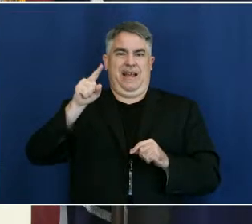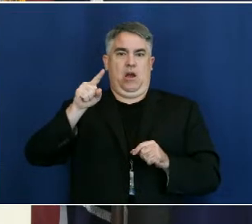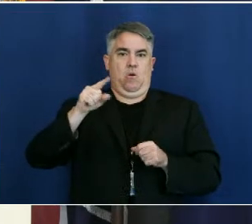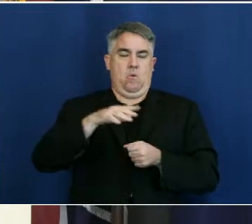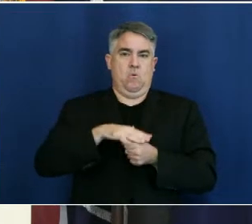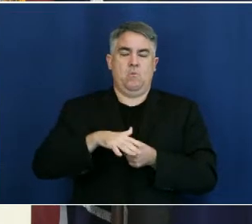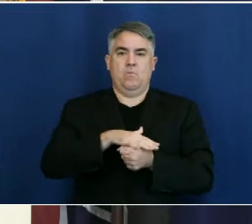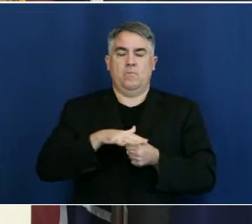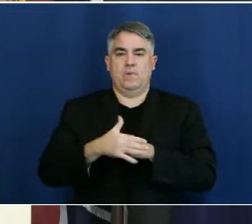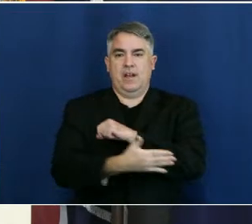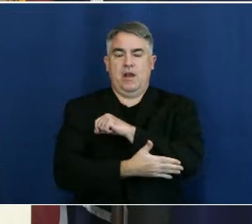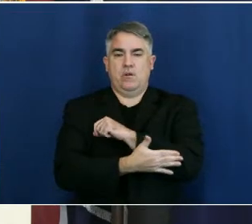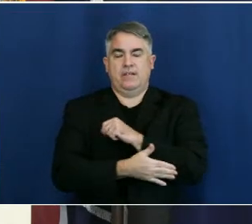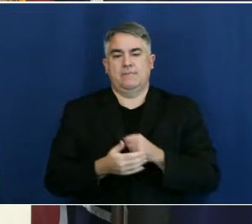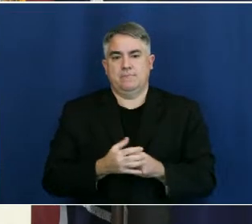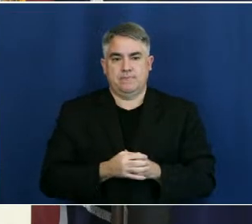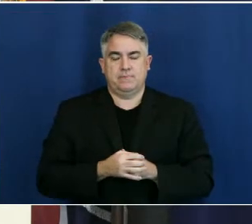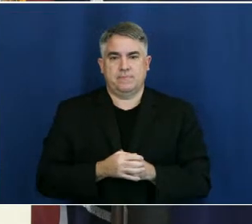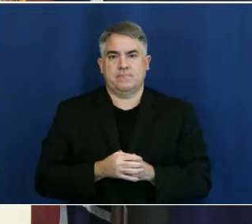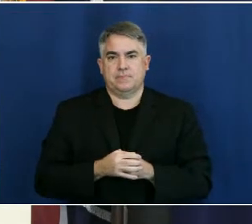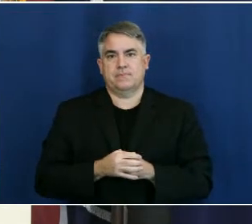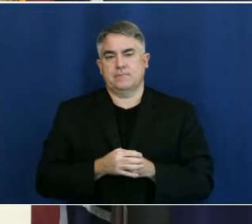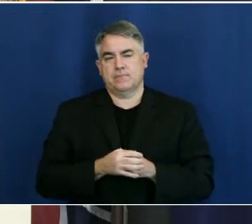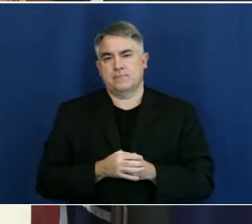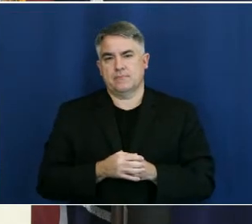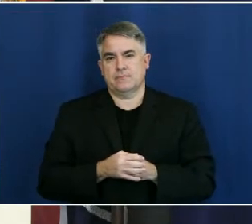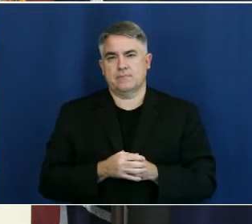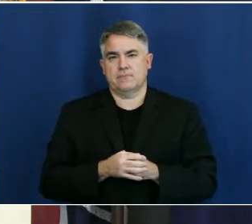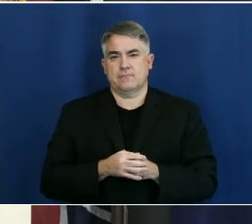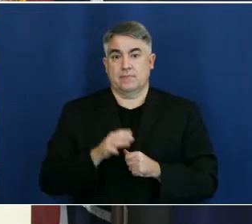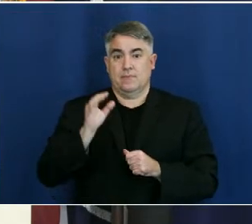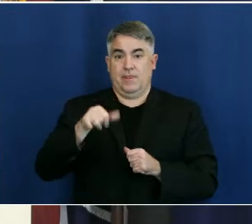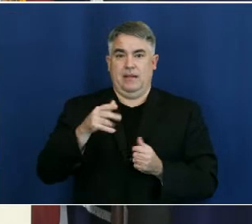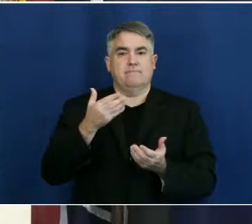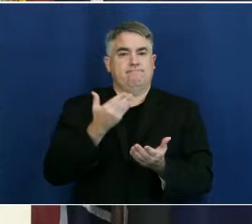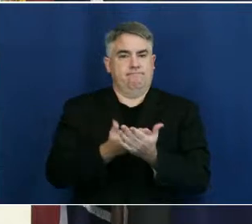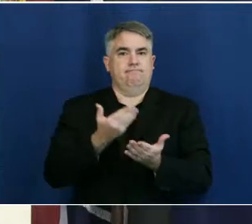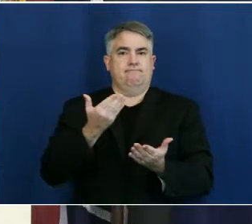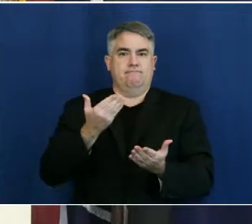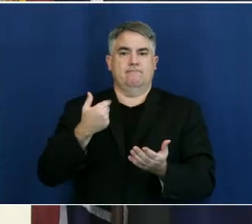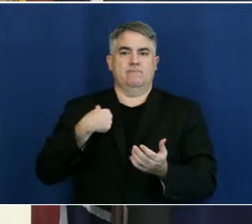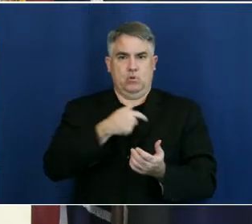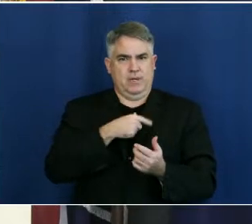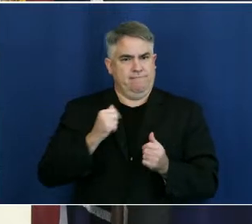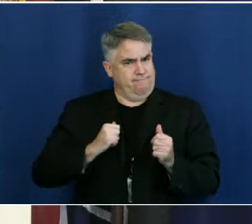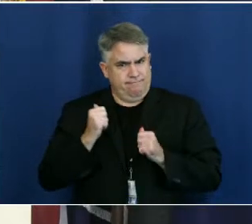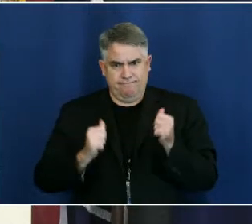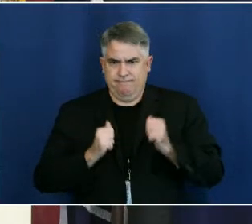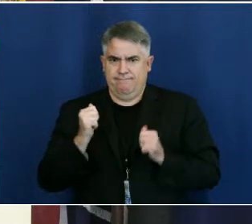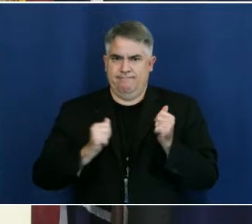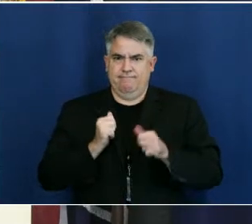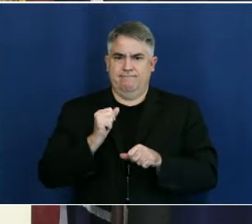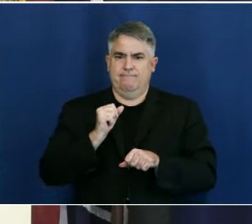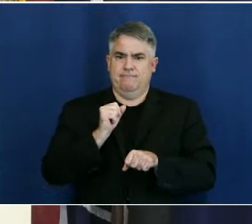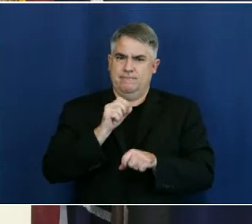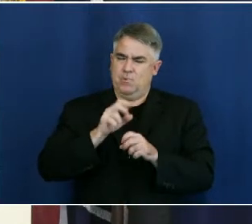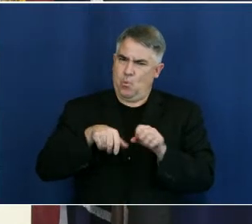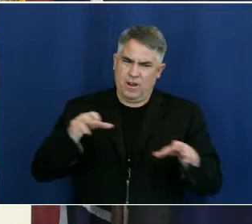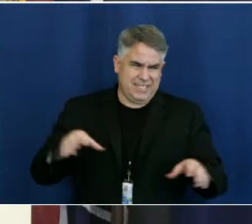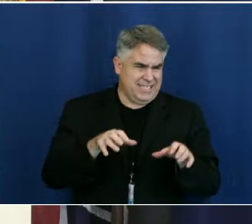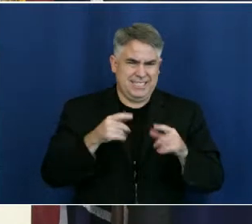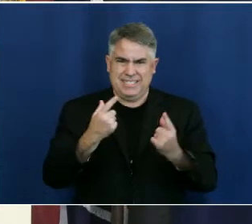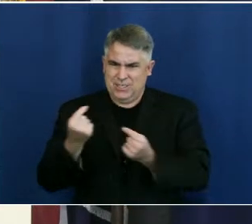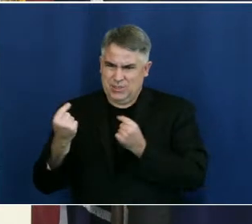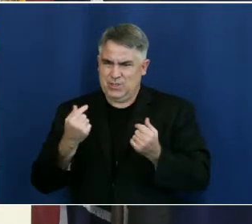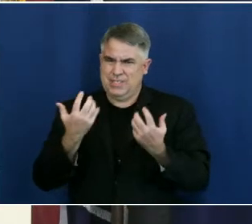counties in California. And that is a testament to a lot of incredible hard work, incredible partnership with many of our